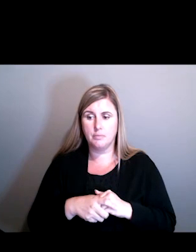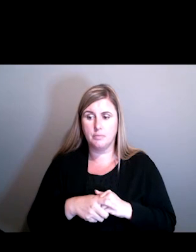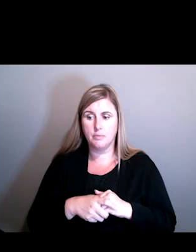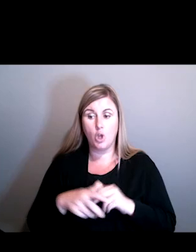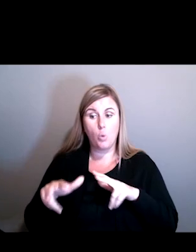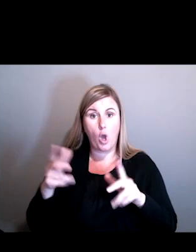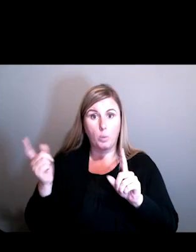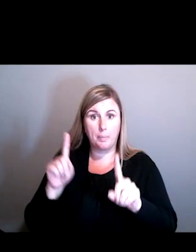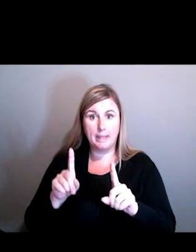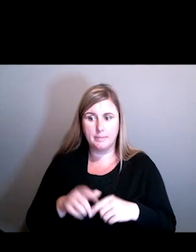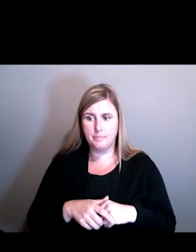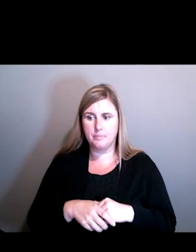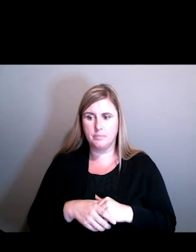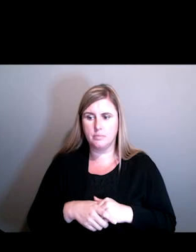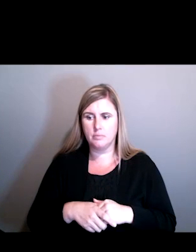Walk with me.